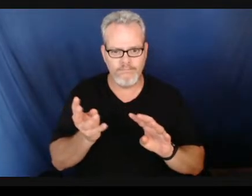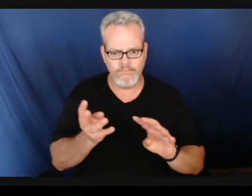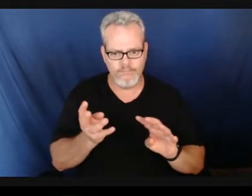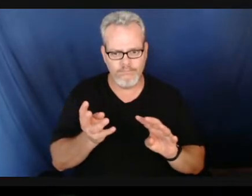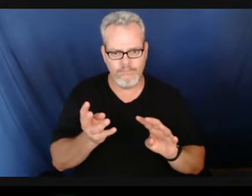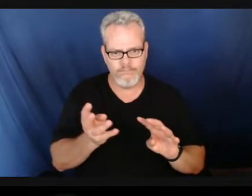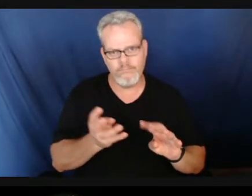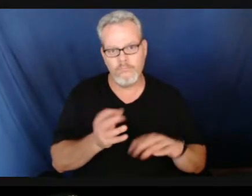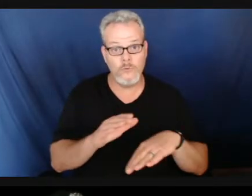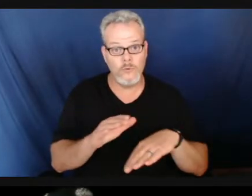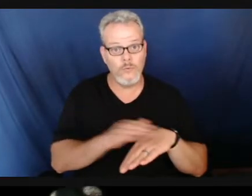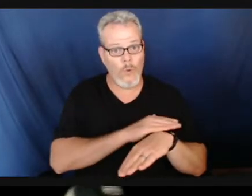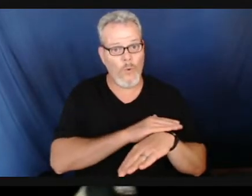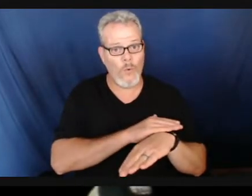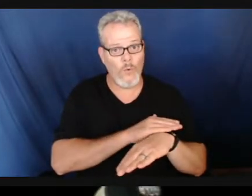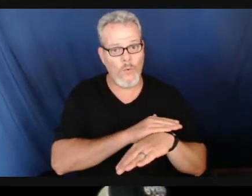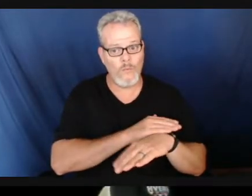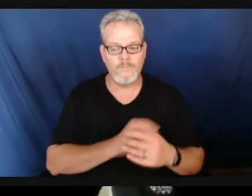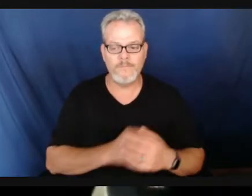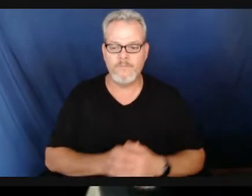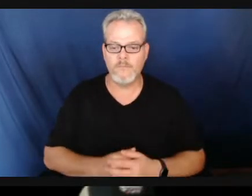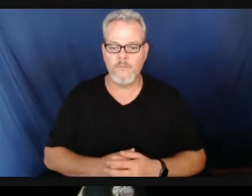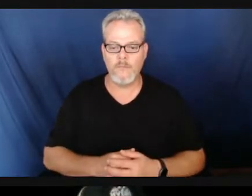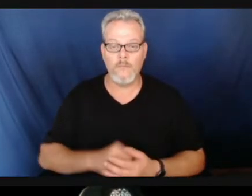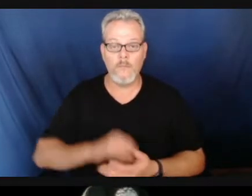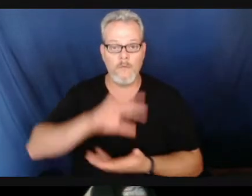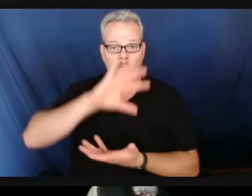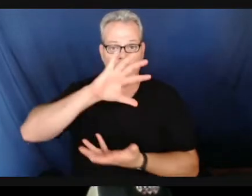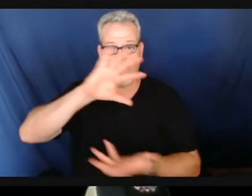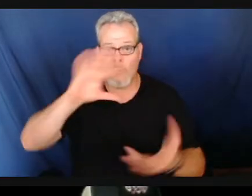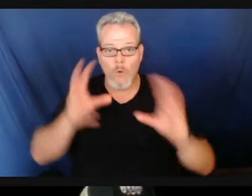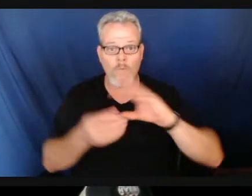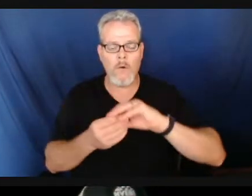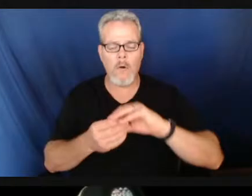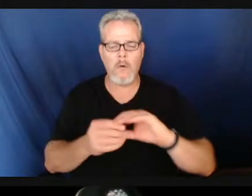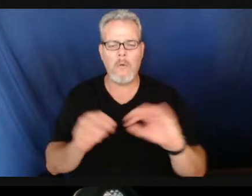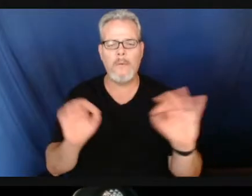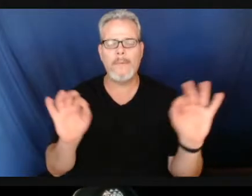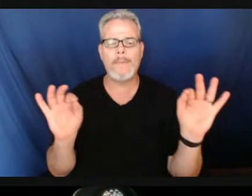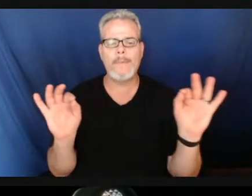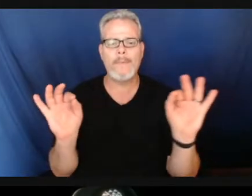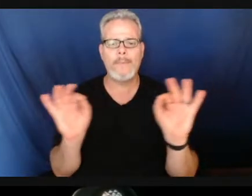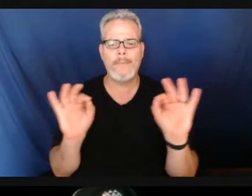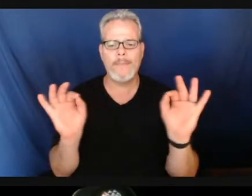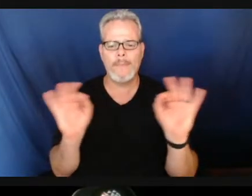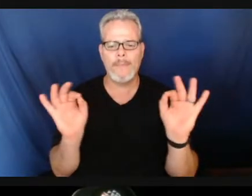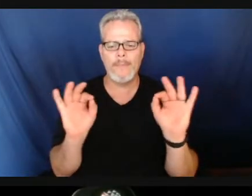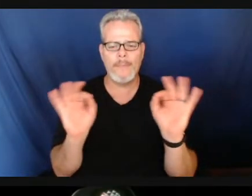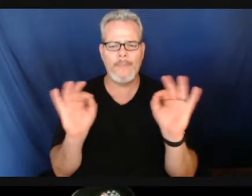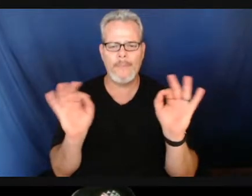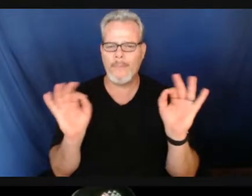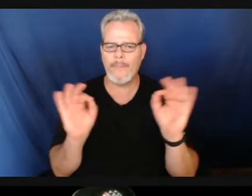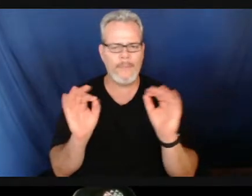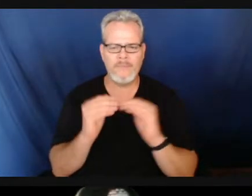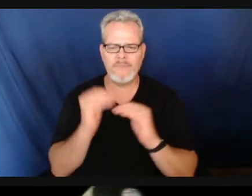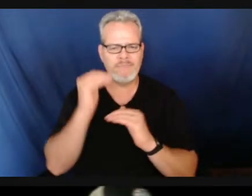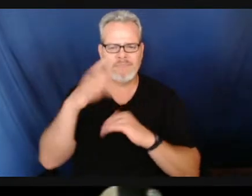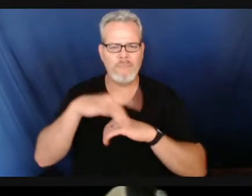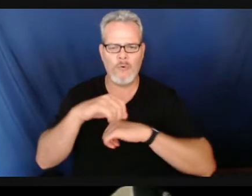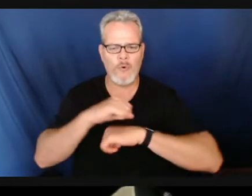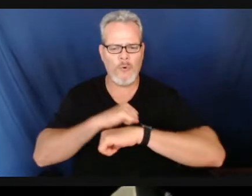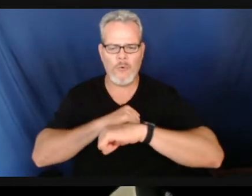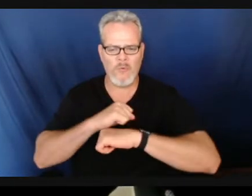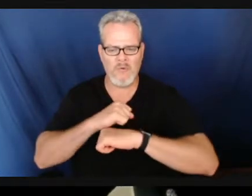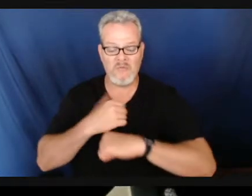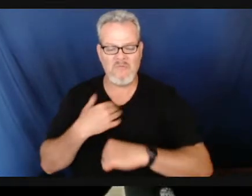today. So overall, pretty slim on the earthquakes. There's an extra settling event here in Mauna Kea, 2.9.